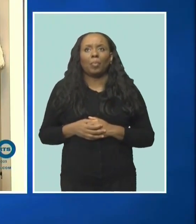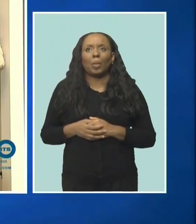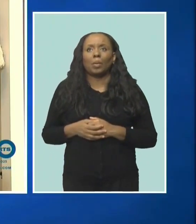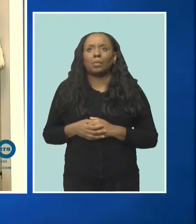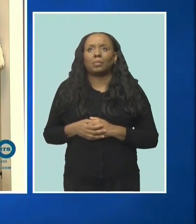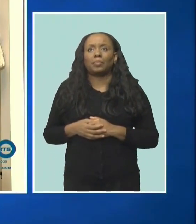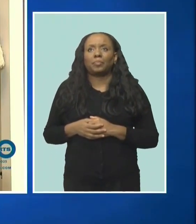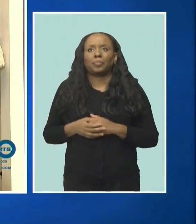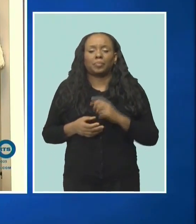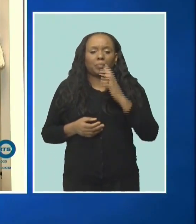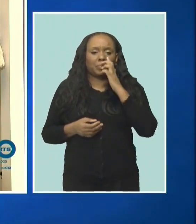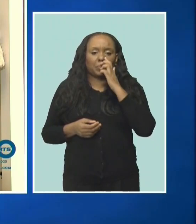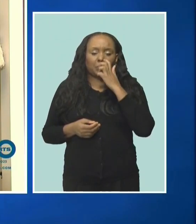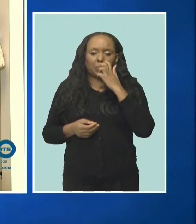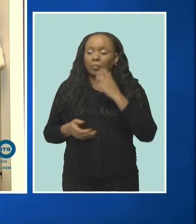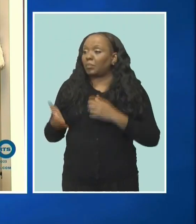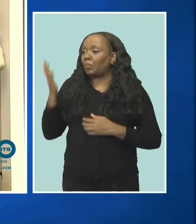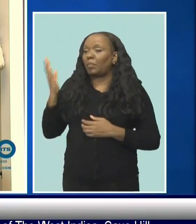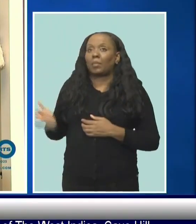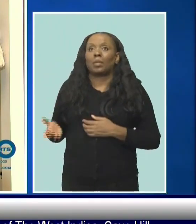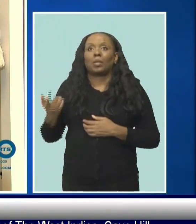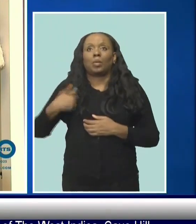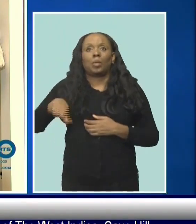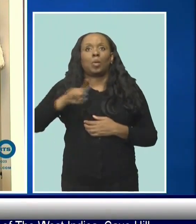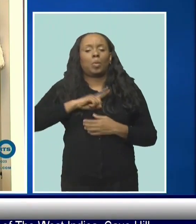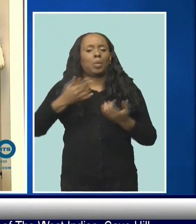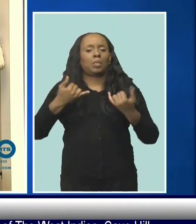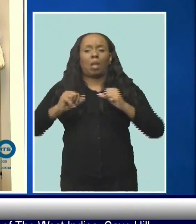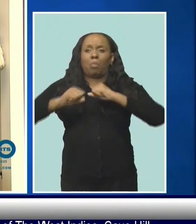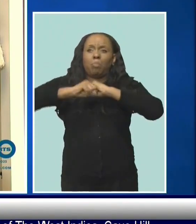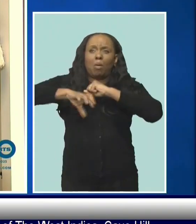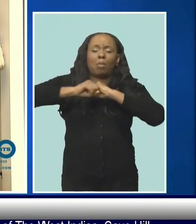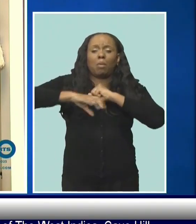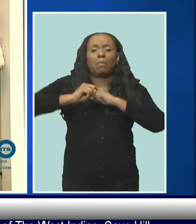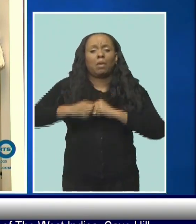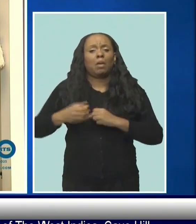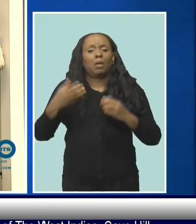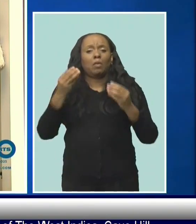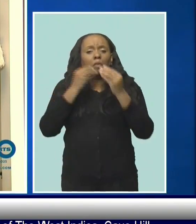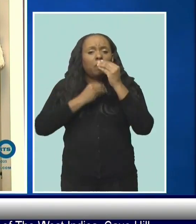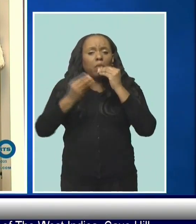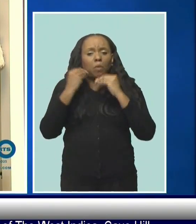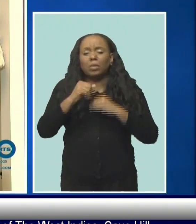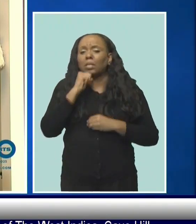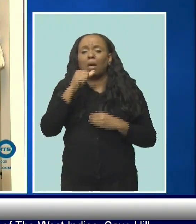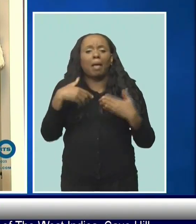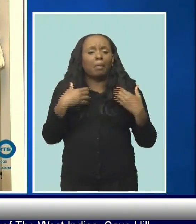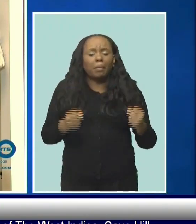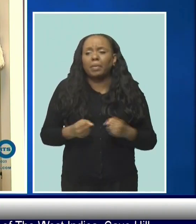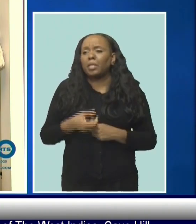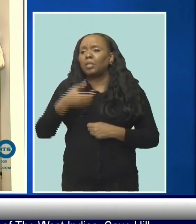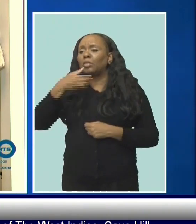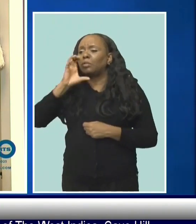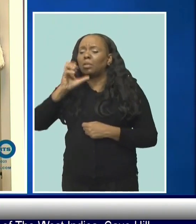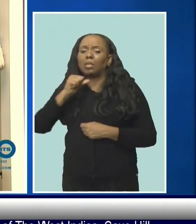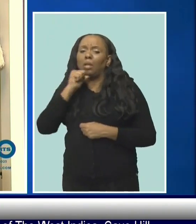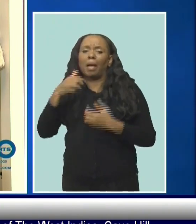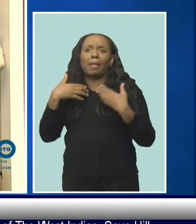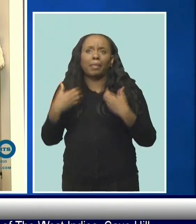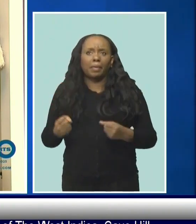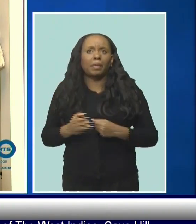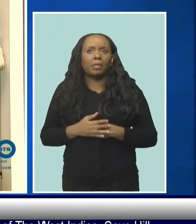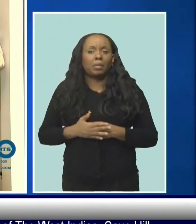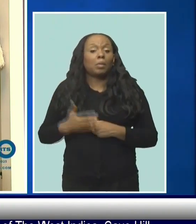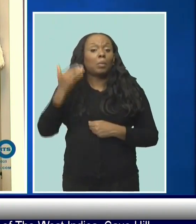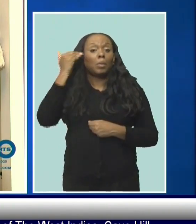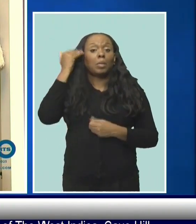unfortunately have the marketing of unhealthy food and beverages in and around our schools. And when I talk about marketing, so we know the school